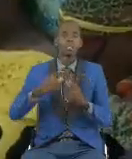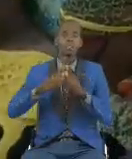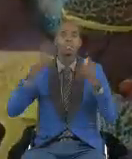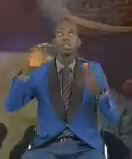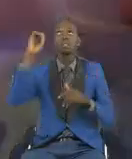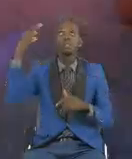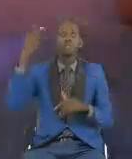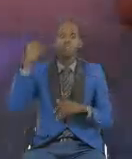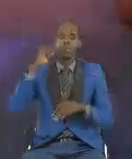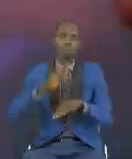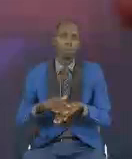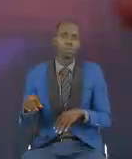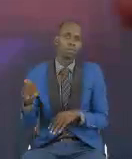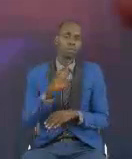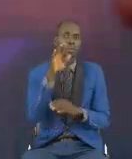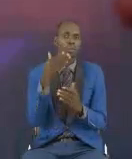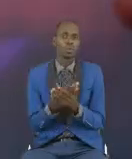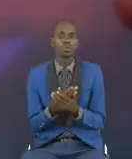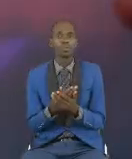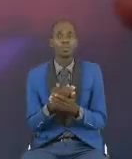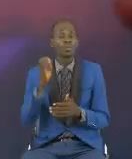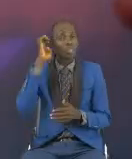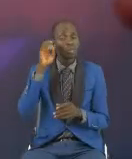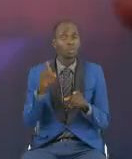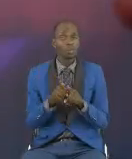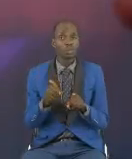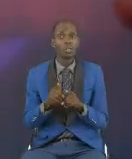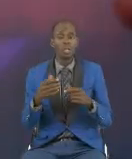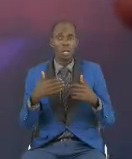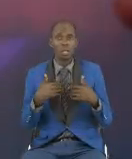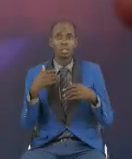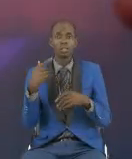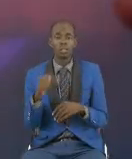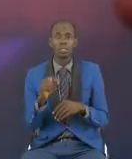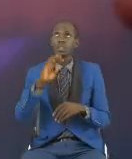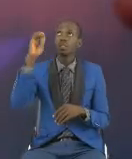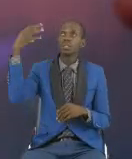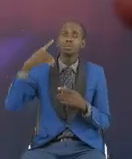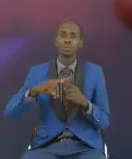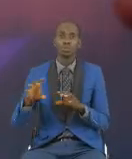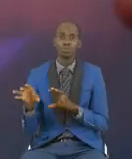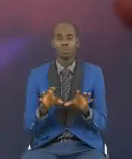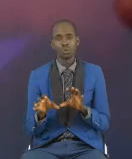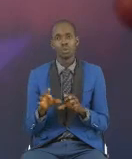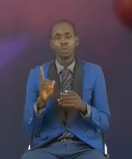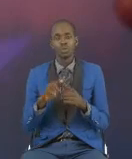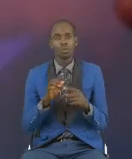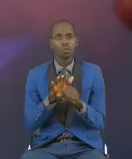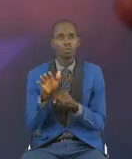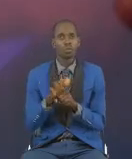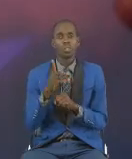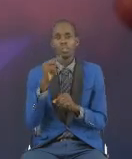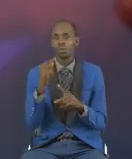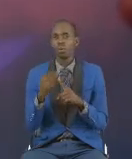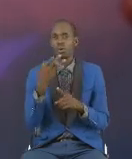They themselves had the grace to do, the grace to perform, the grace to fulfill the word of God